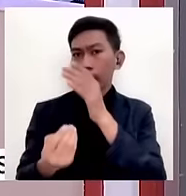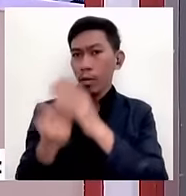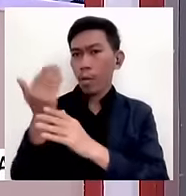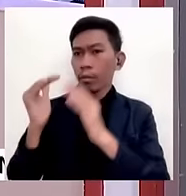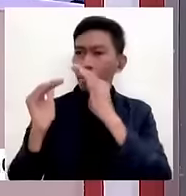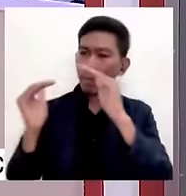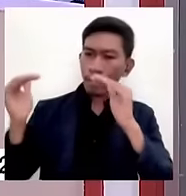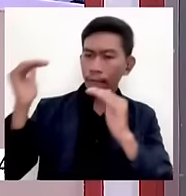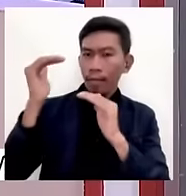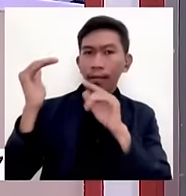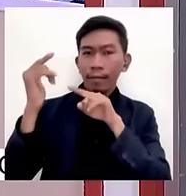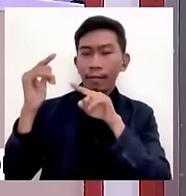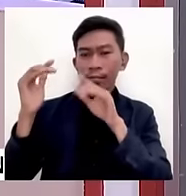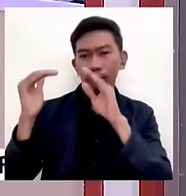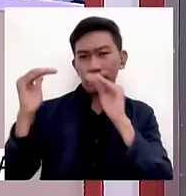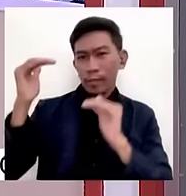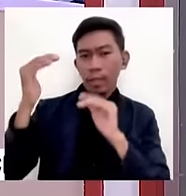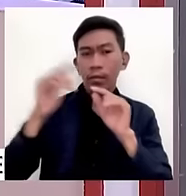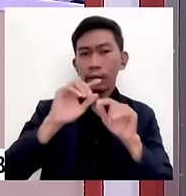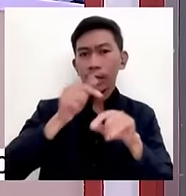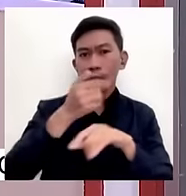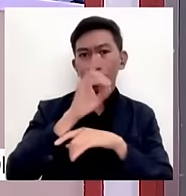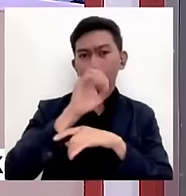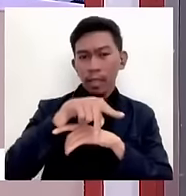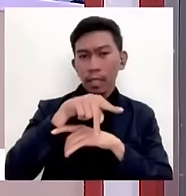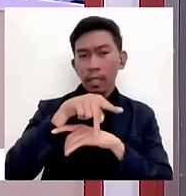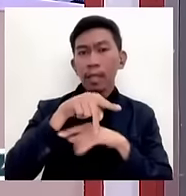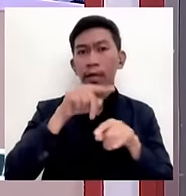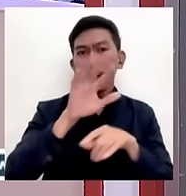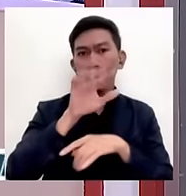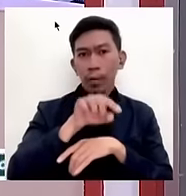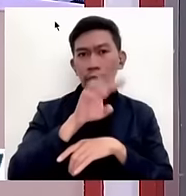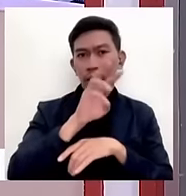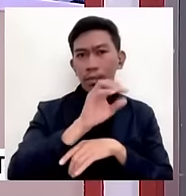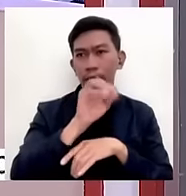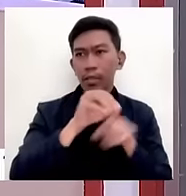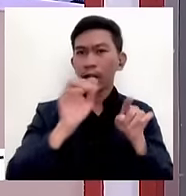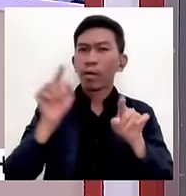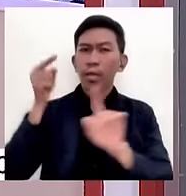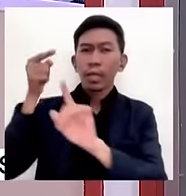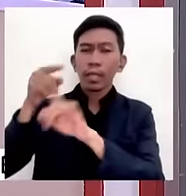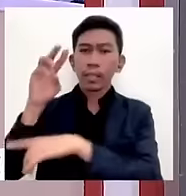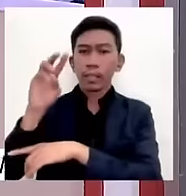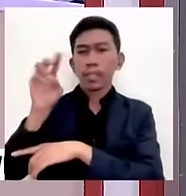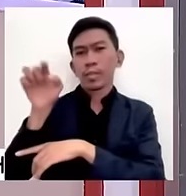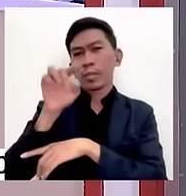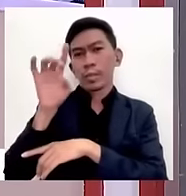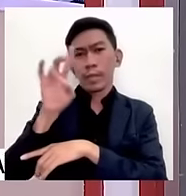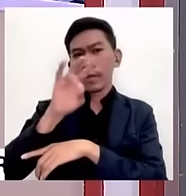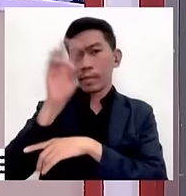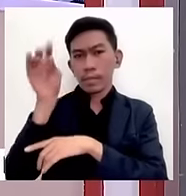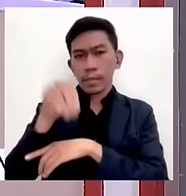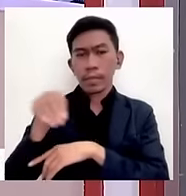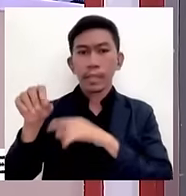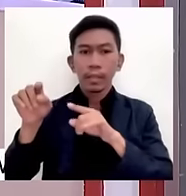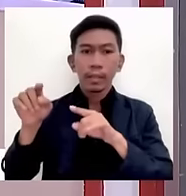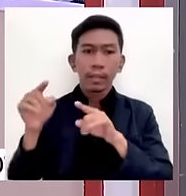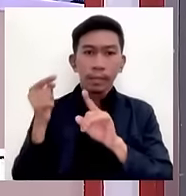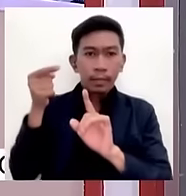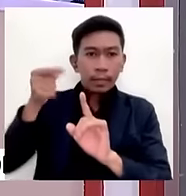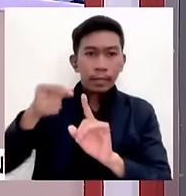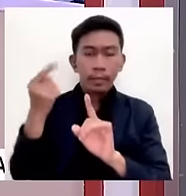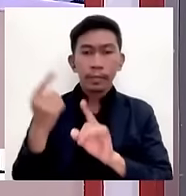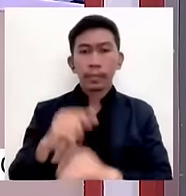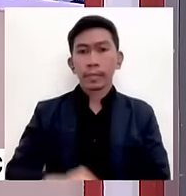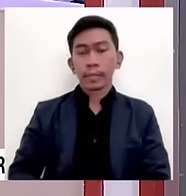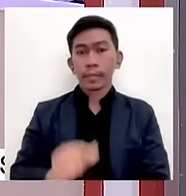GDP print coming in at 5.6%, missing government's 6-7% goal. ABS-CBN's Jackie Pascual now